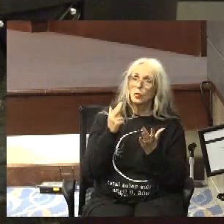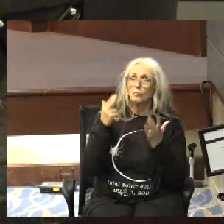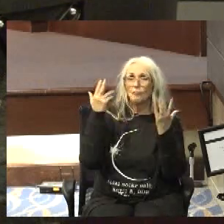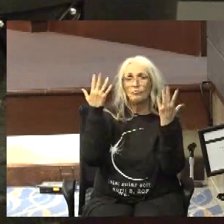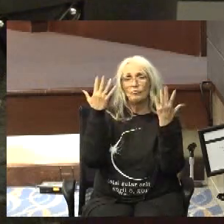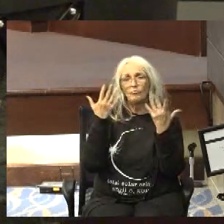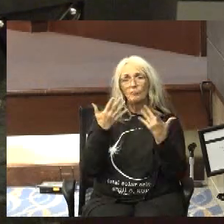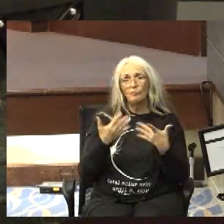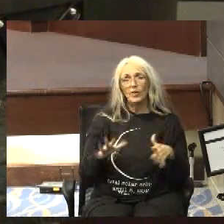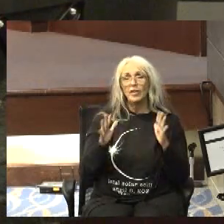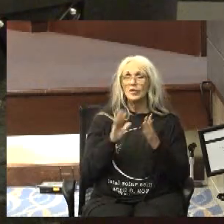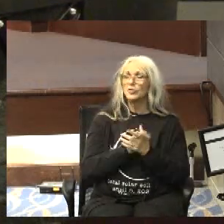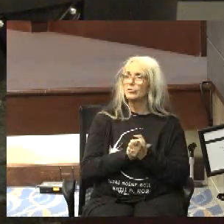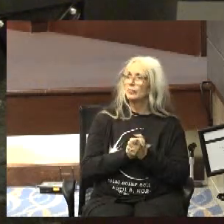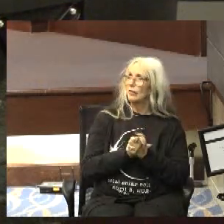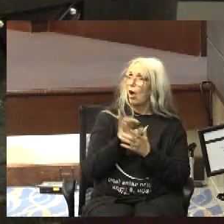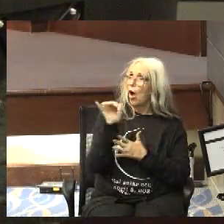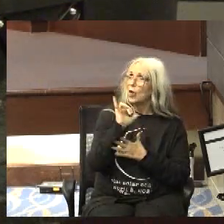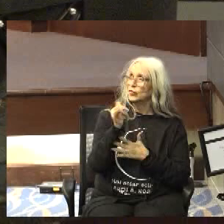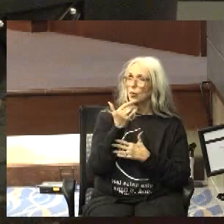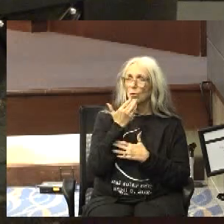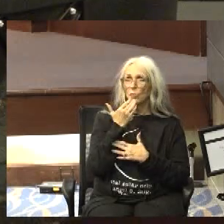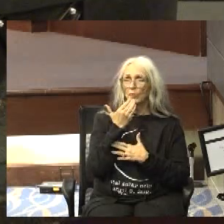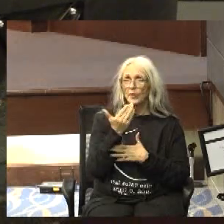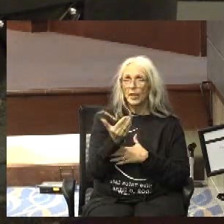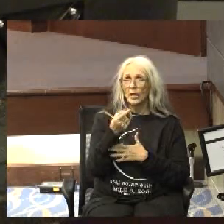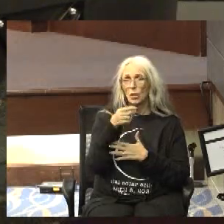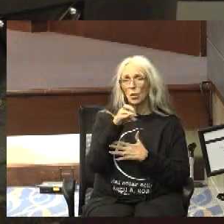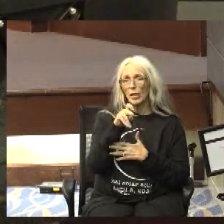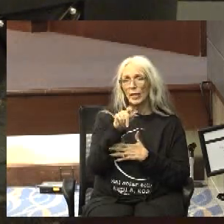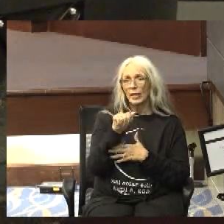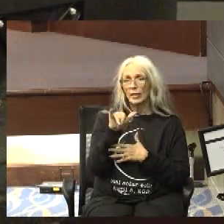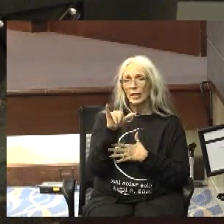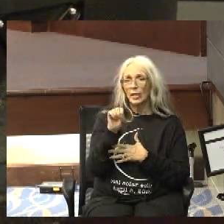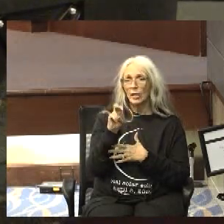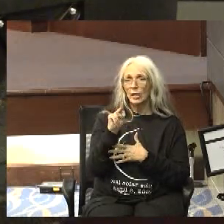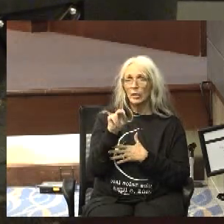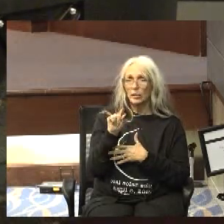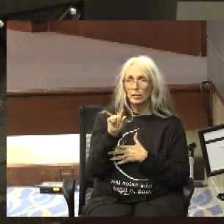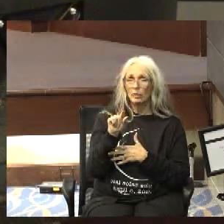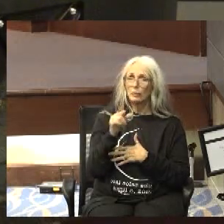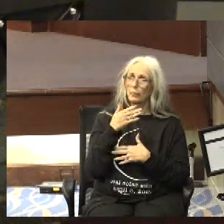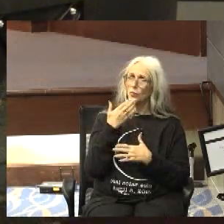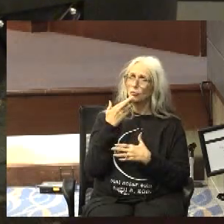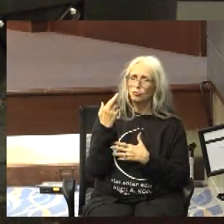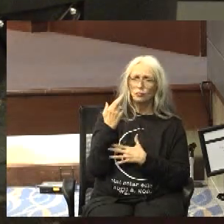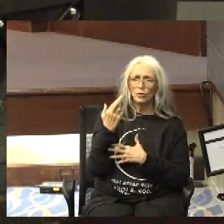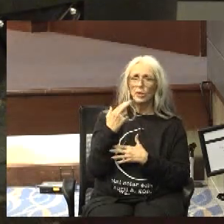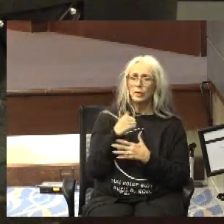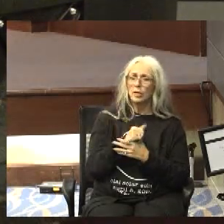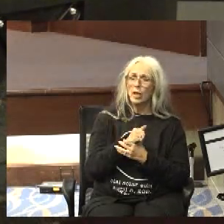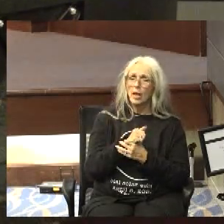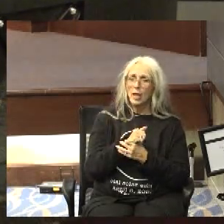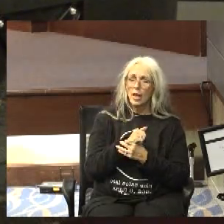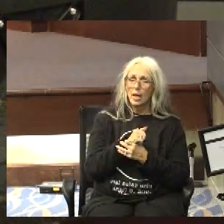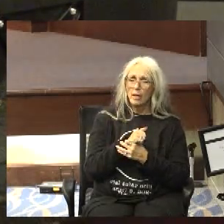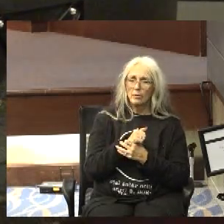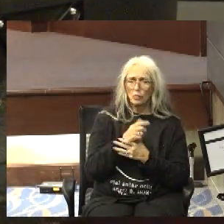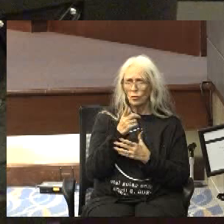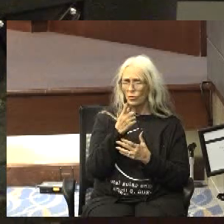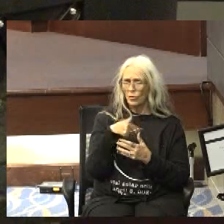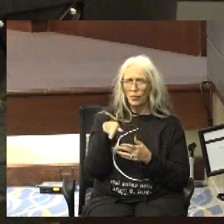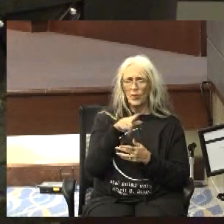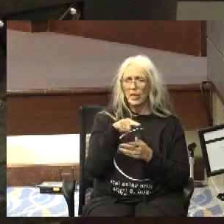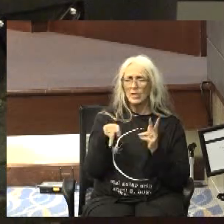completed. I also want to thank publicly Gloria Young, who's a good friend of mine, and just in the Schmidhauser family too. These people stepped